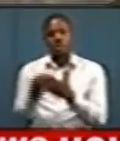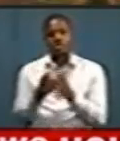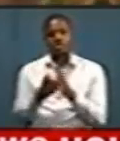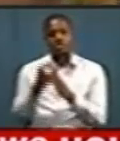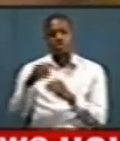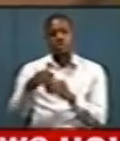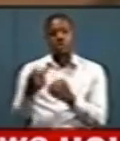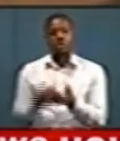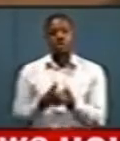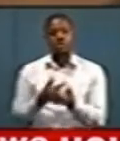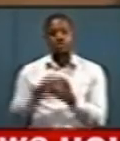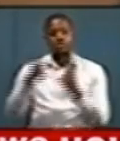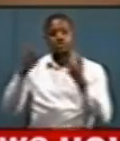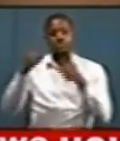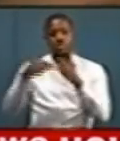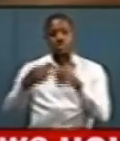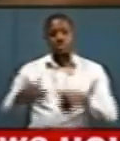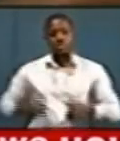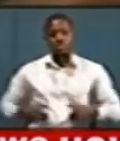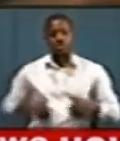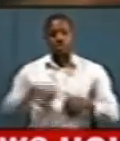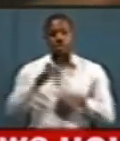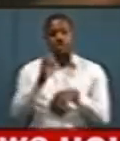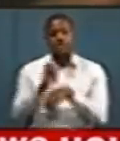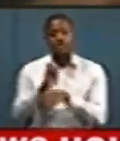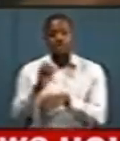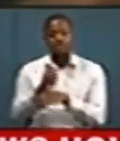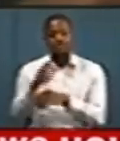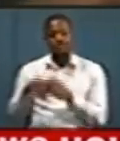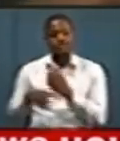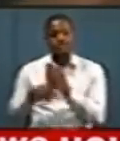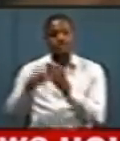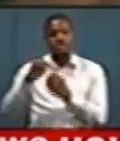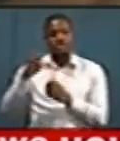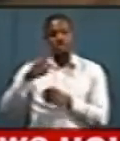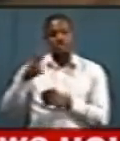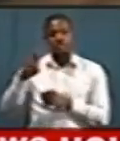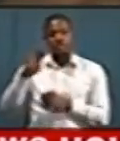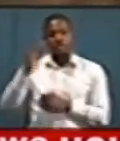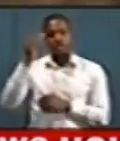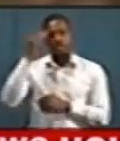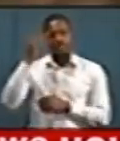Ghana. On the issue of youth unemployment, the Deputy Eastern Regional Minister, Mr. Samuel